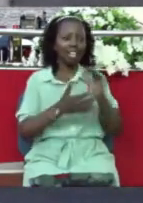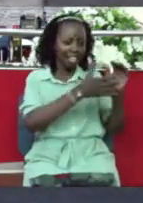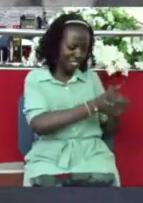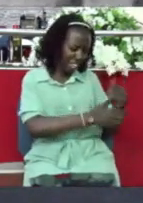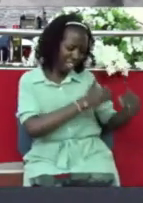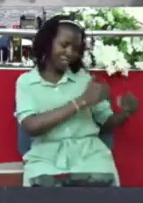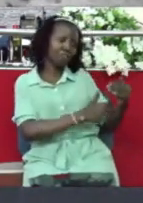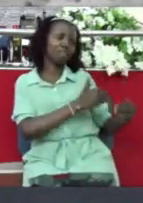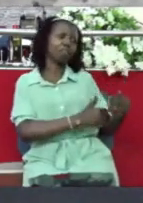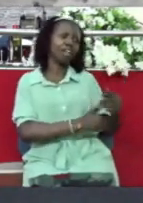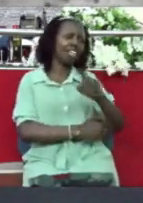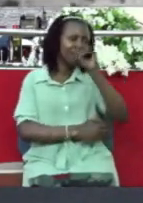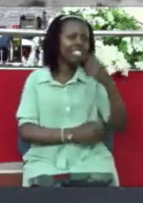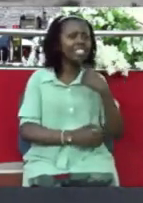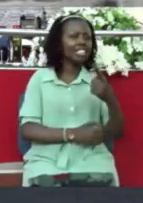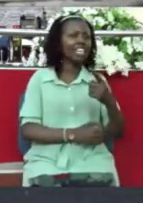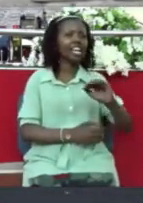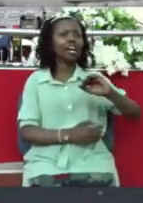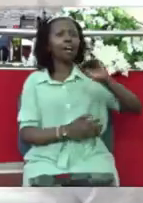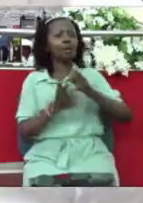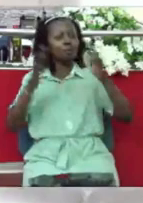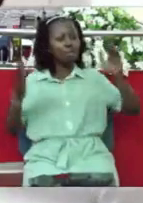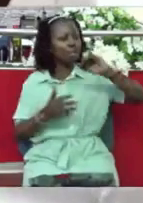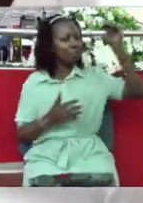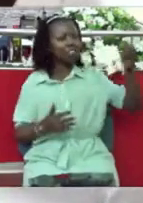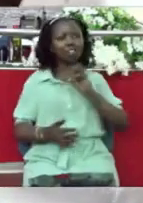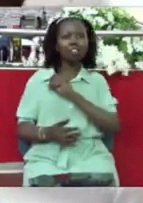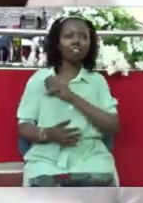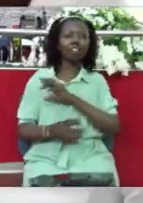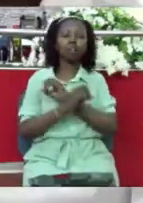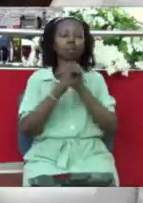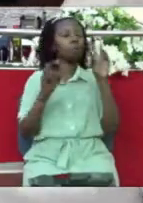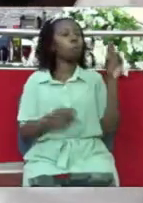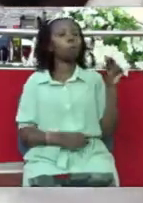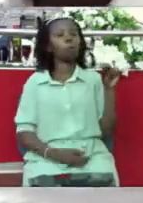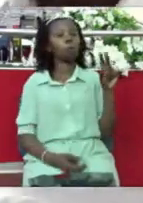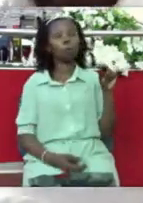mwambie mlima mkubwa. Si uoga. The biggest fear is not even